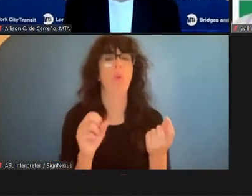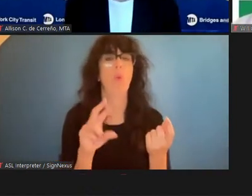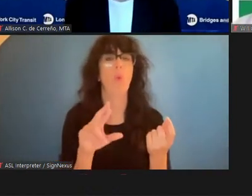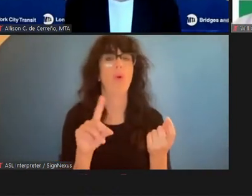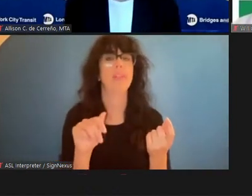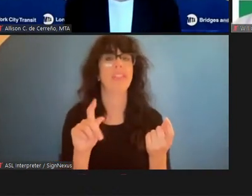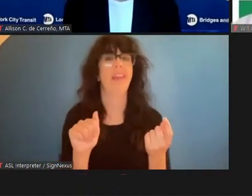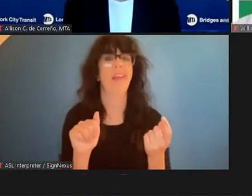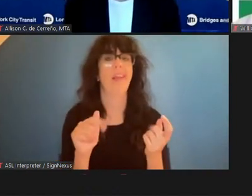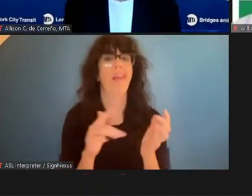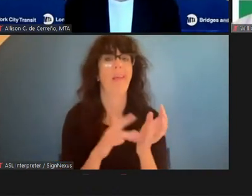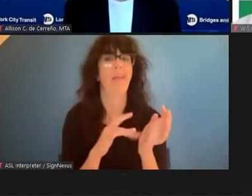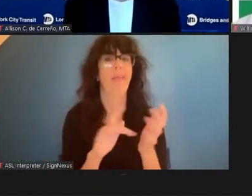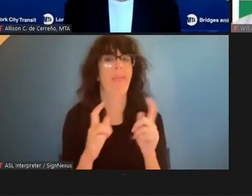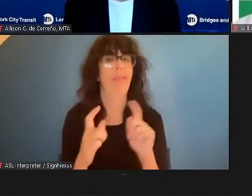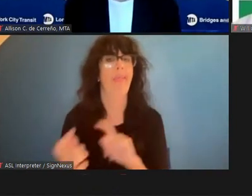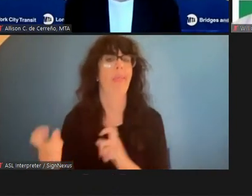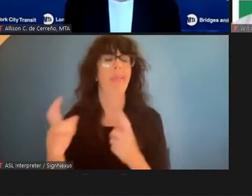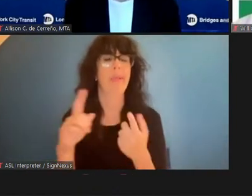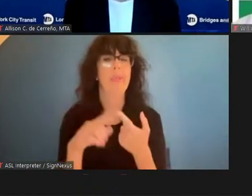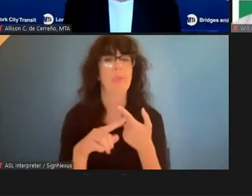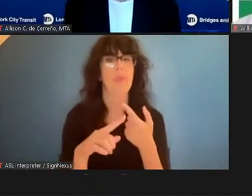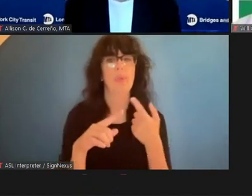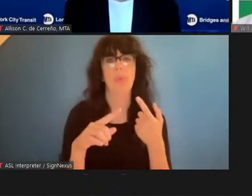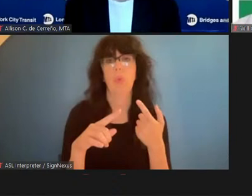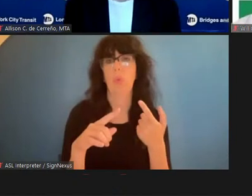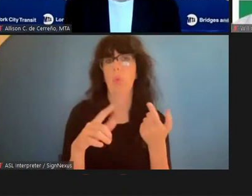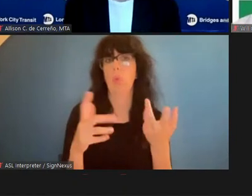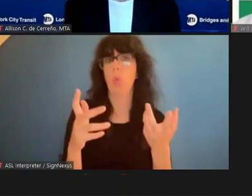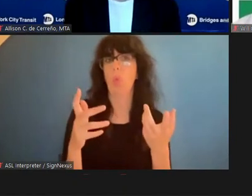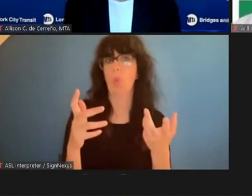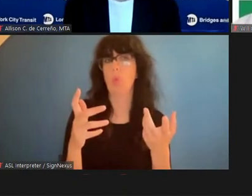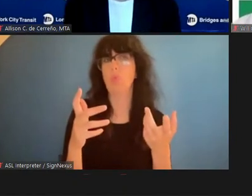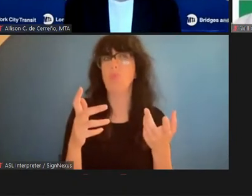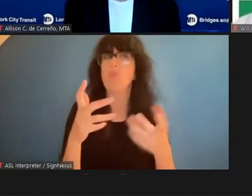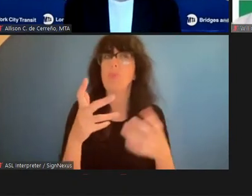manipulated to present the desired outcome